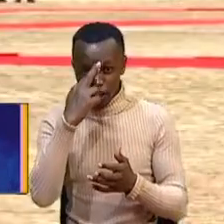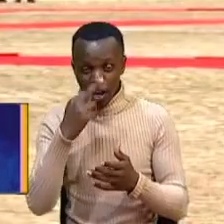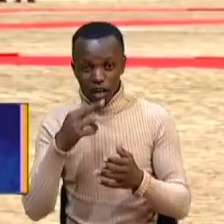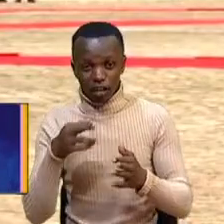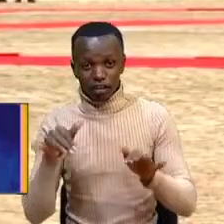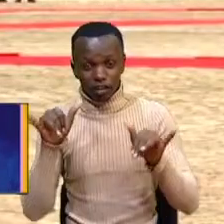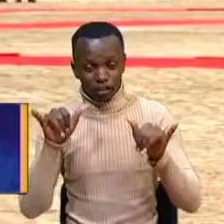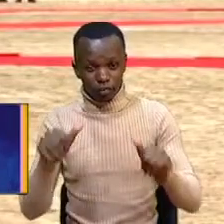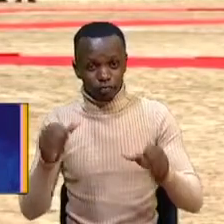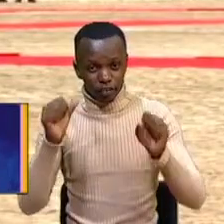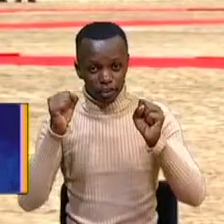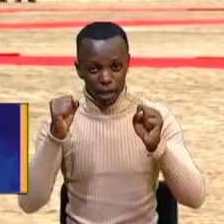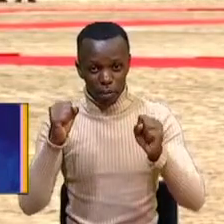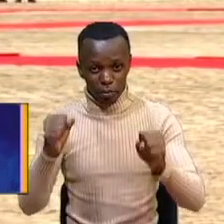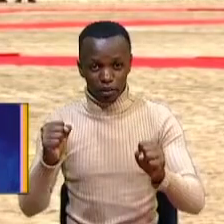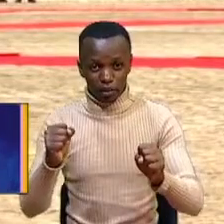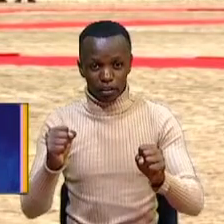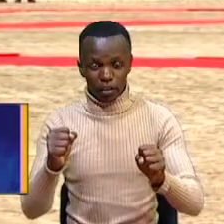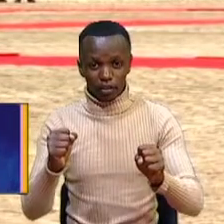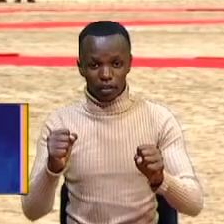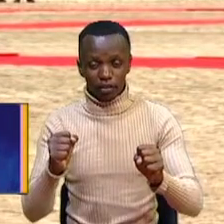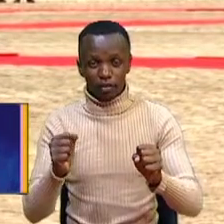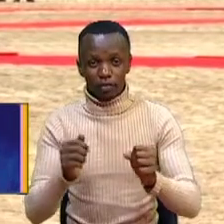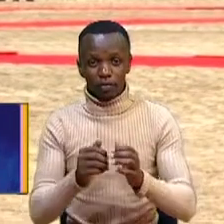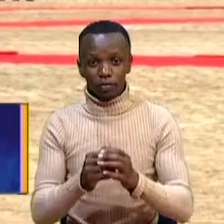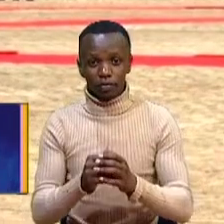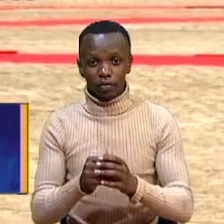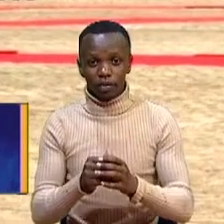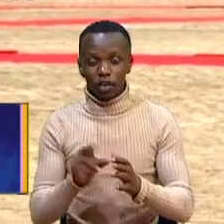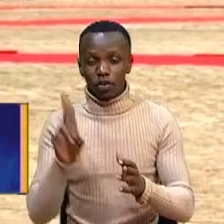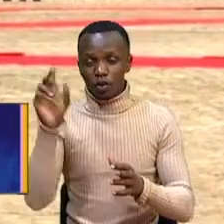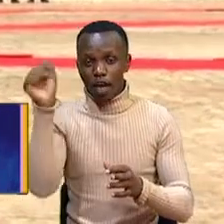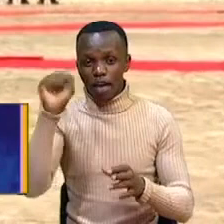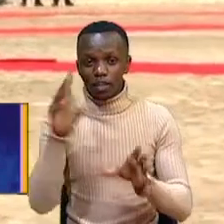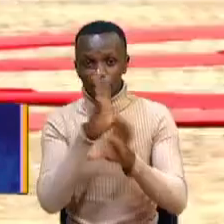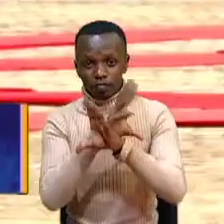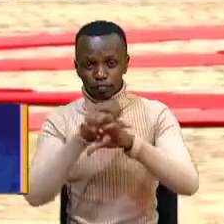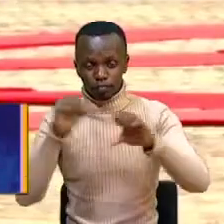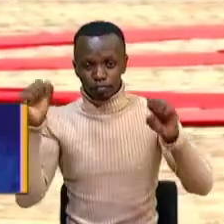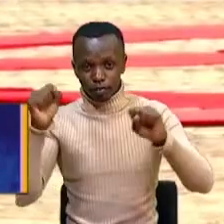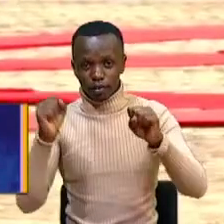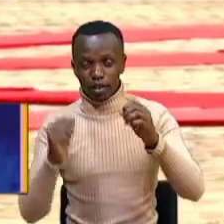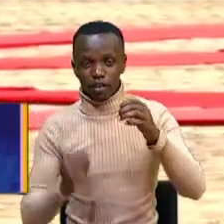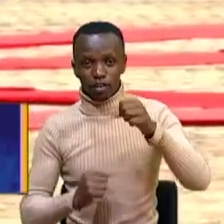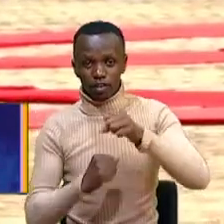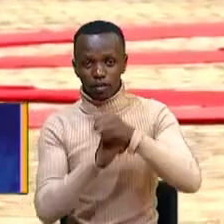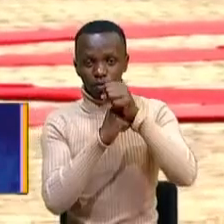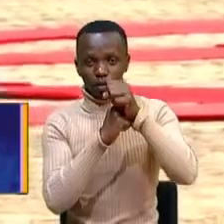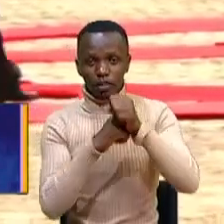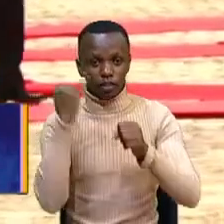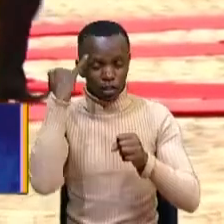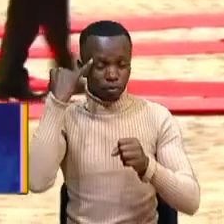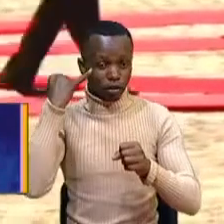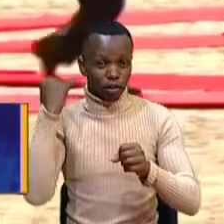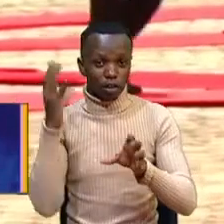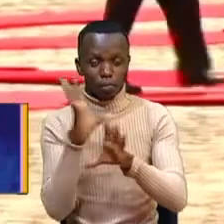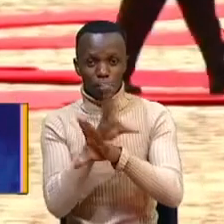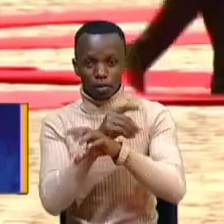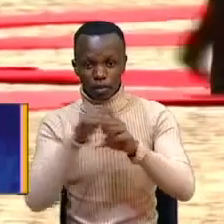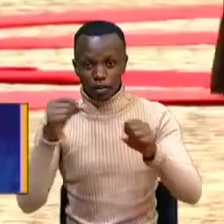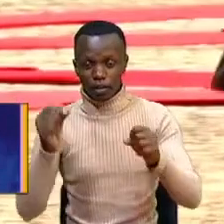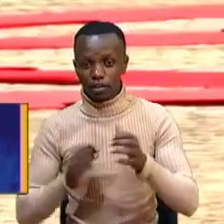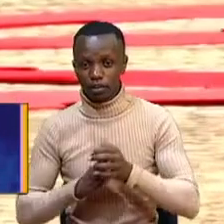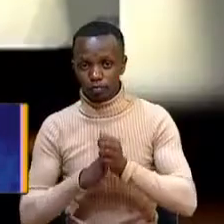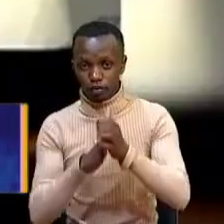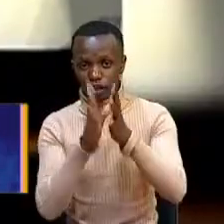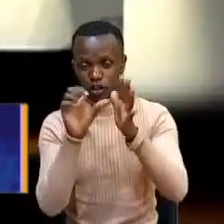and stability across Taiwan Strait. Biden will renew his support for Japanese presidency of the G7 and its